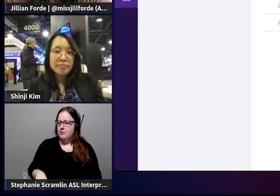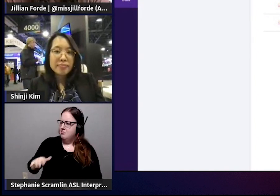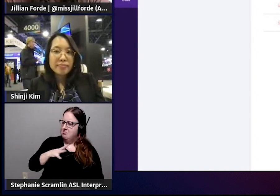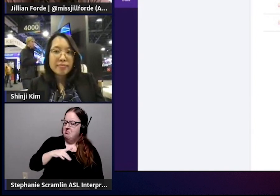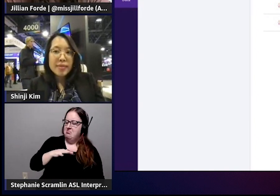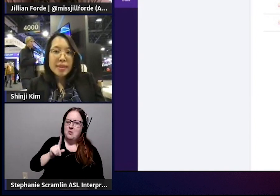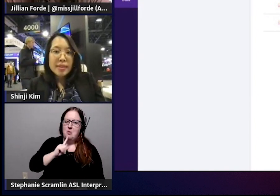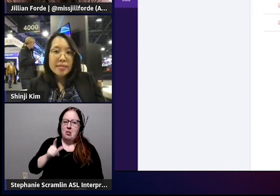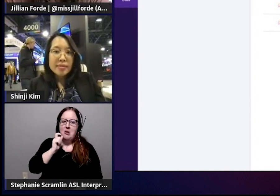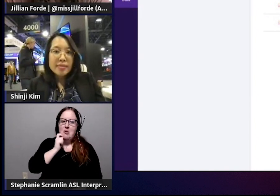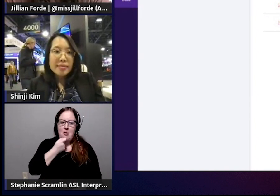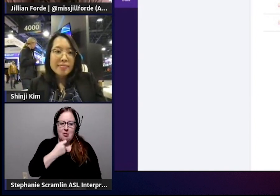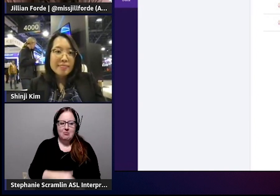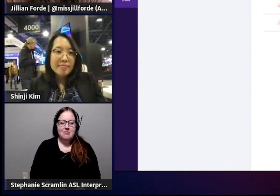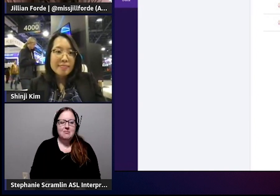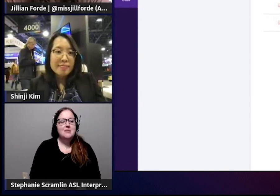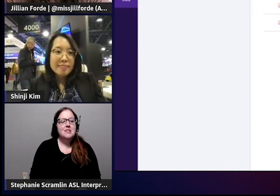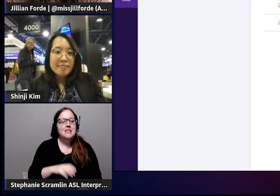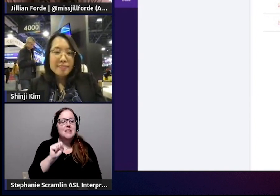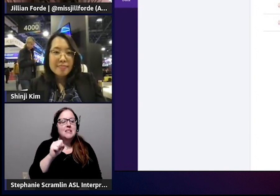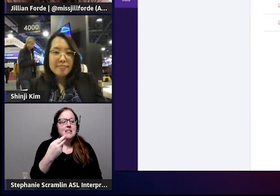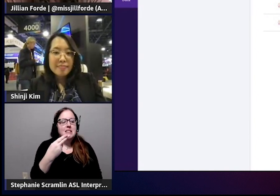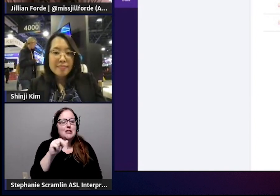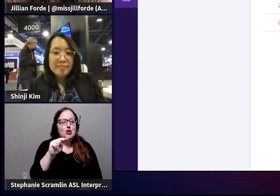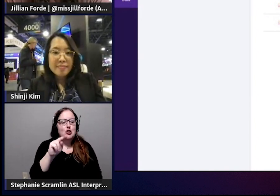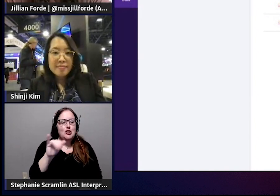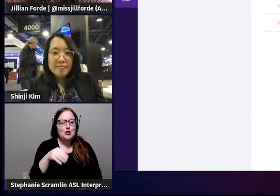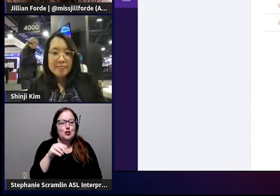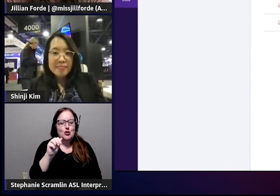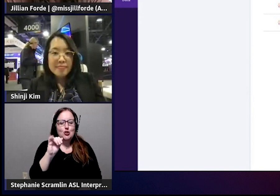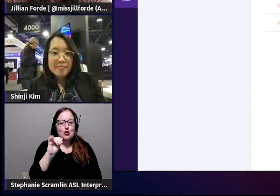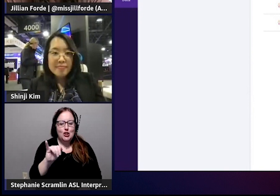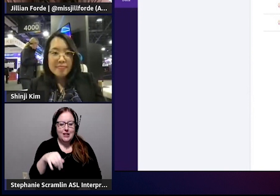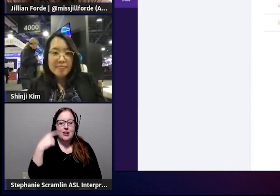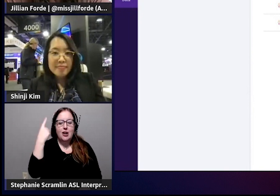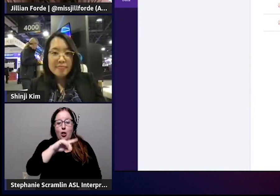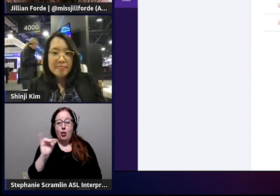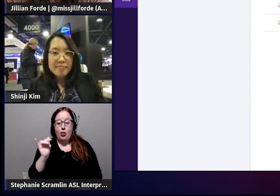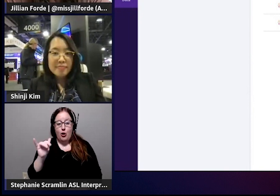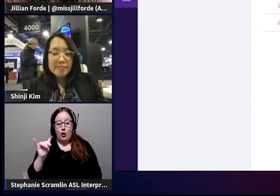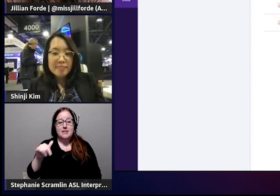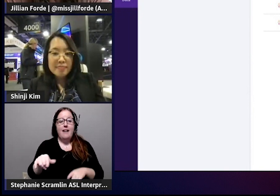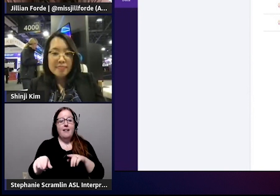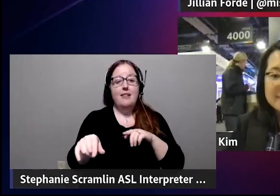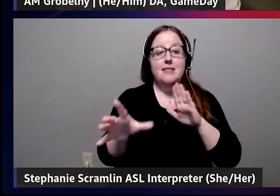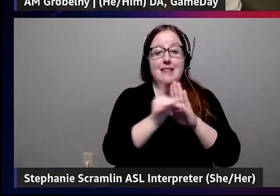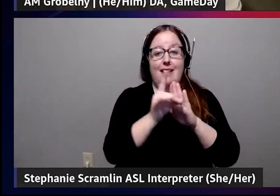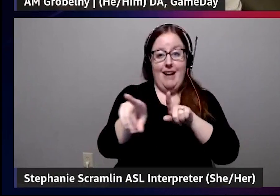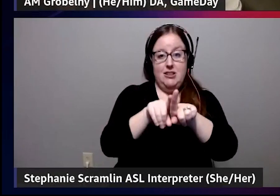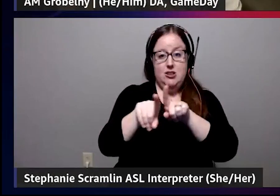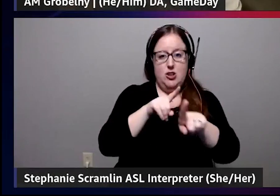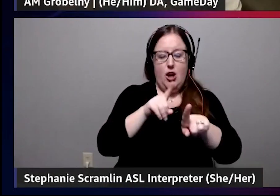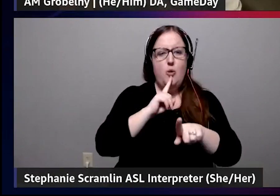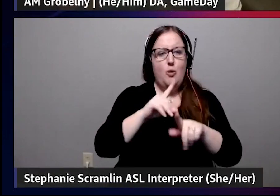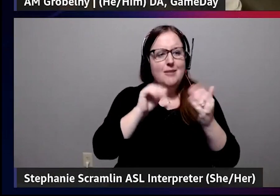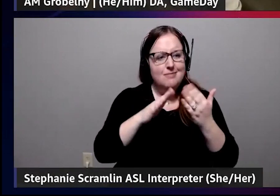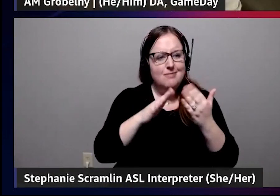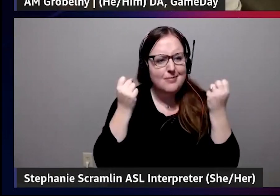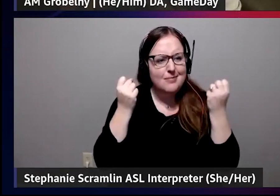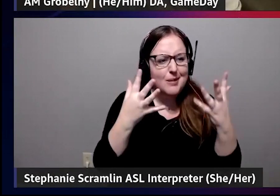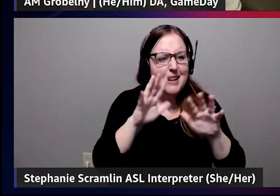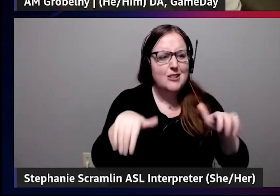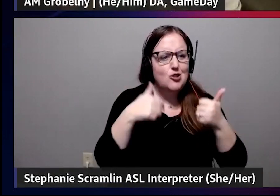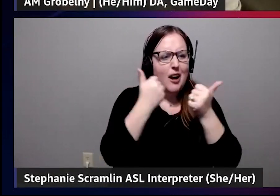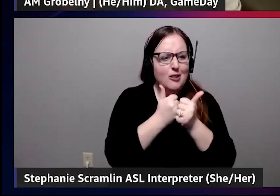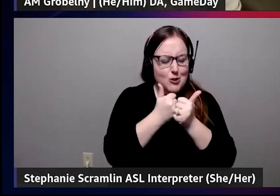Um, Shinji, I gotta ask. I mean, it looks like SelectStar addresses so many of the challenges that originate